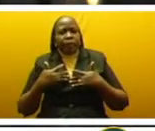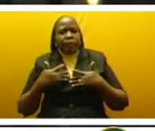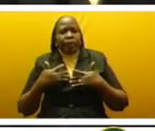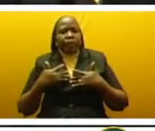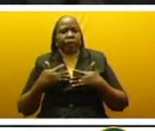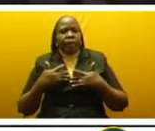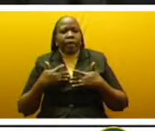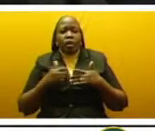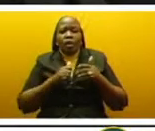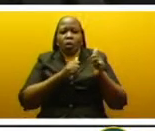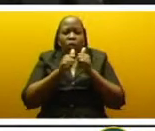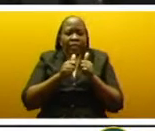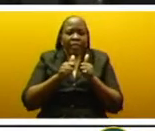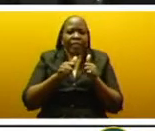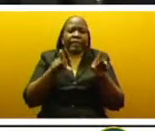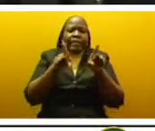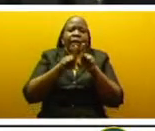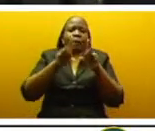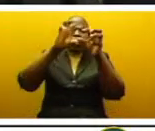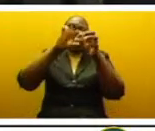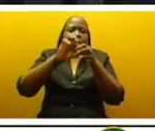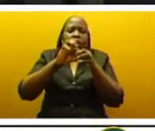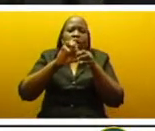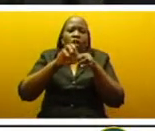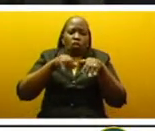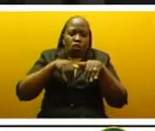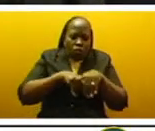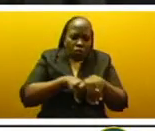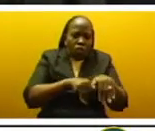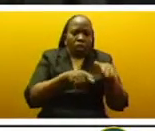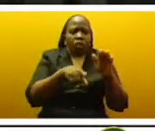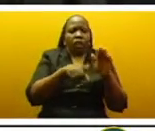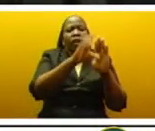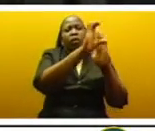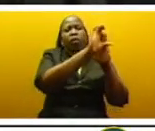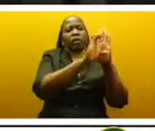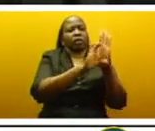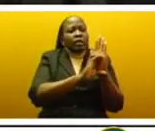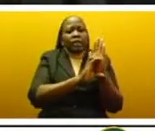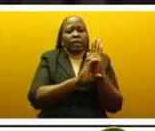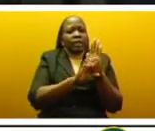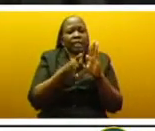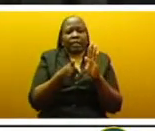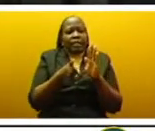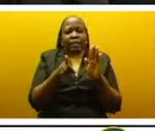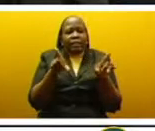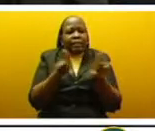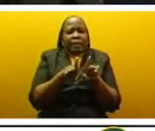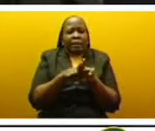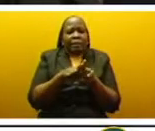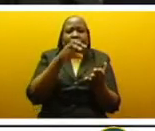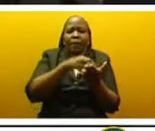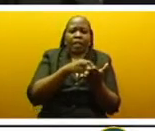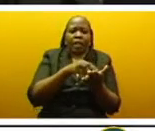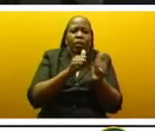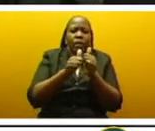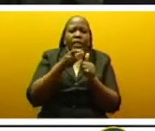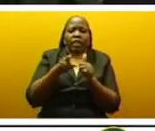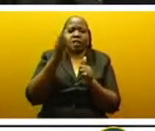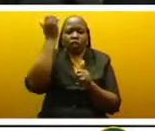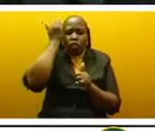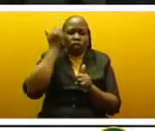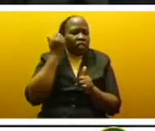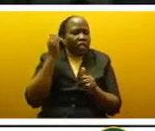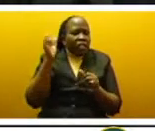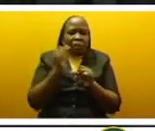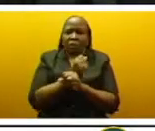is in consonance with the Constitution, is that a matter that this court can just gloss